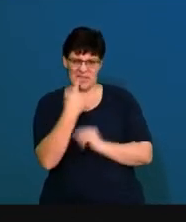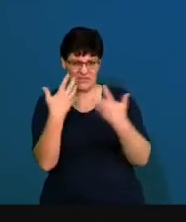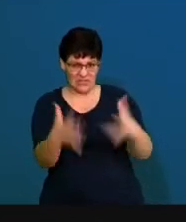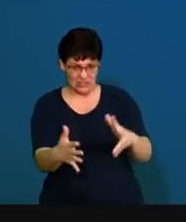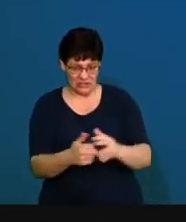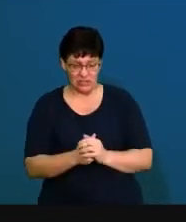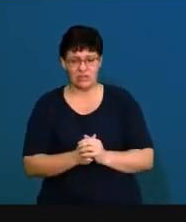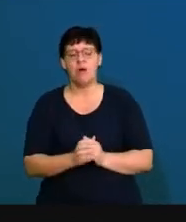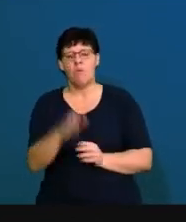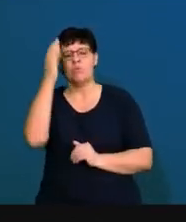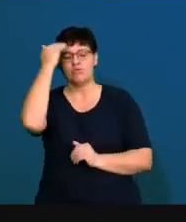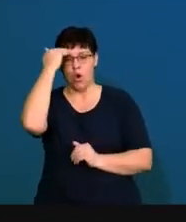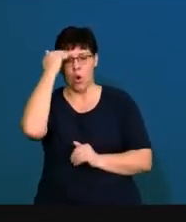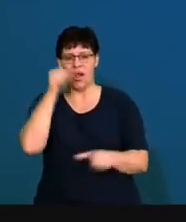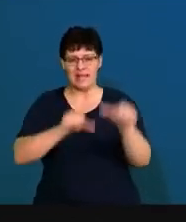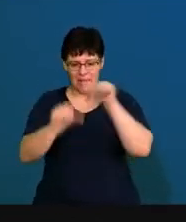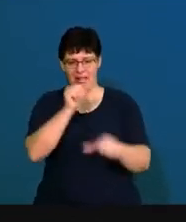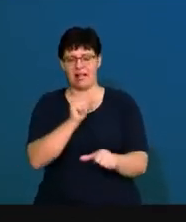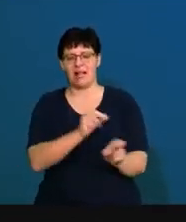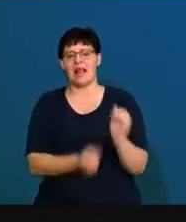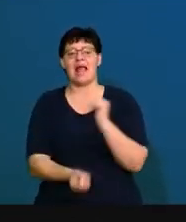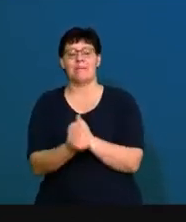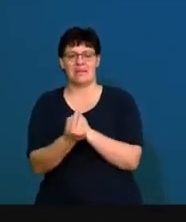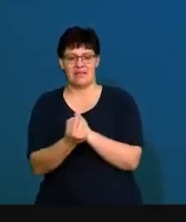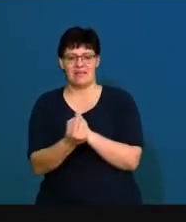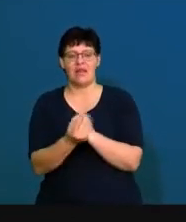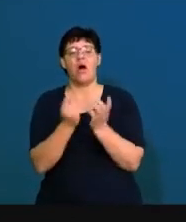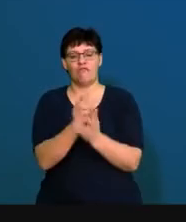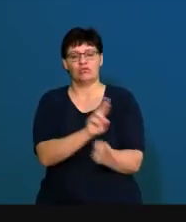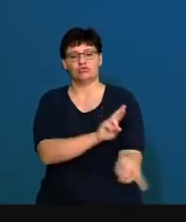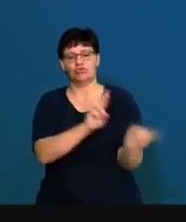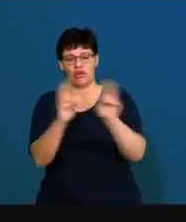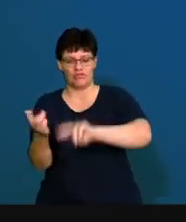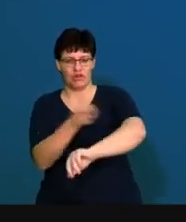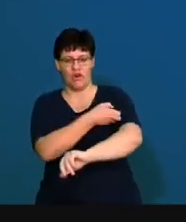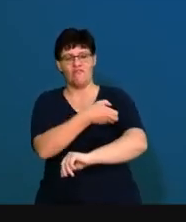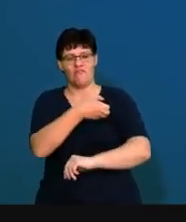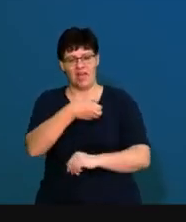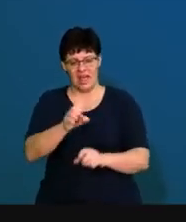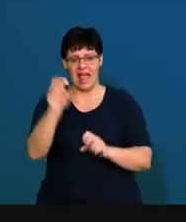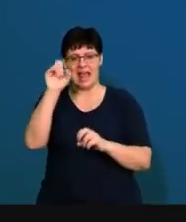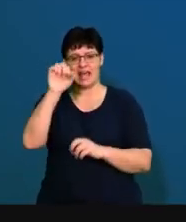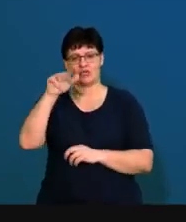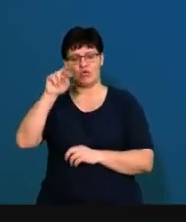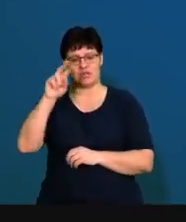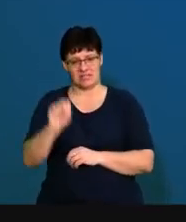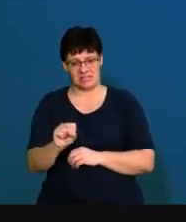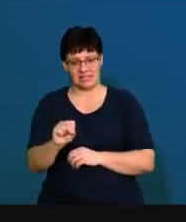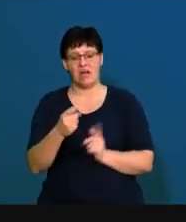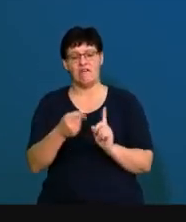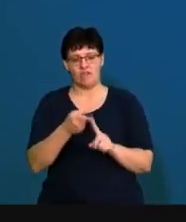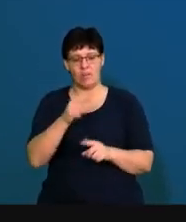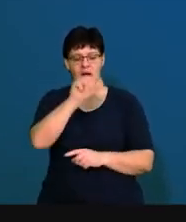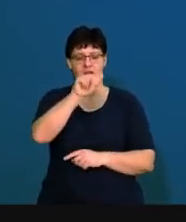slide, we know that the chemical reaction will take place, resulting in the transfer of energy of electrons from